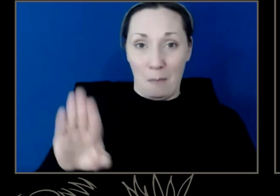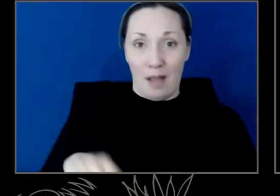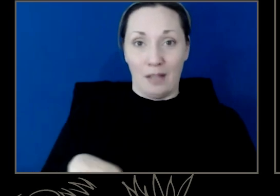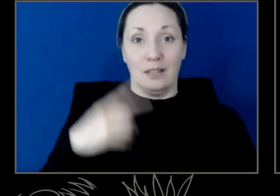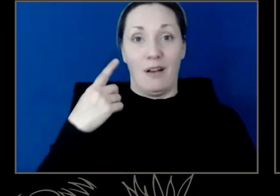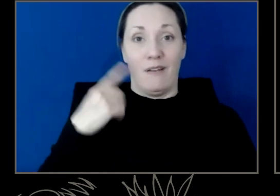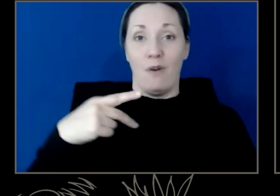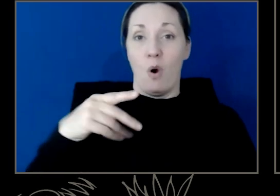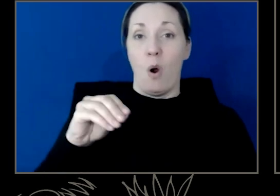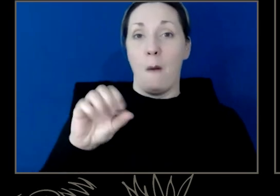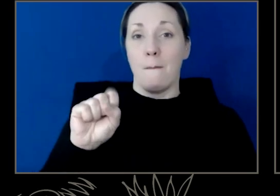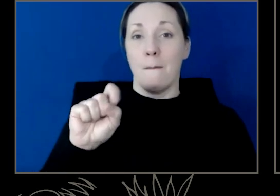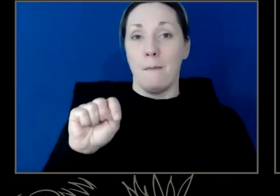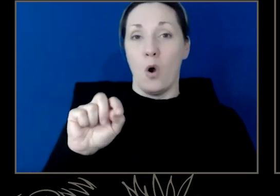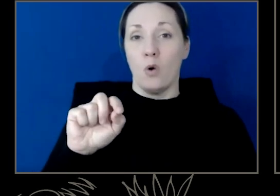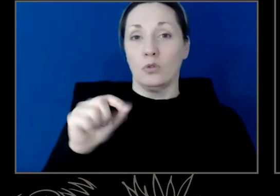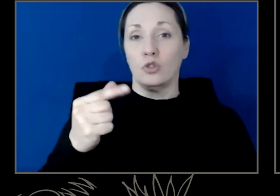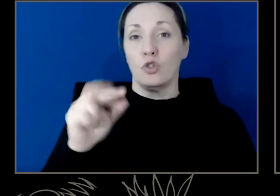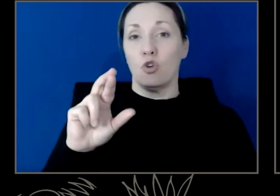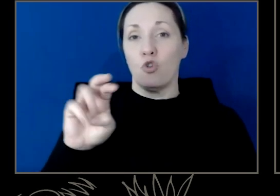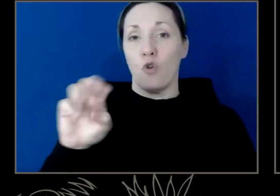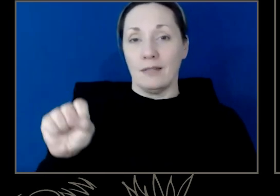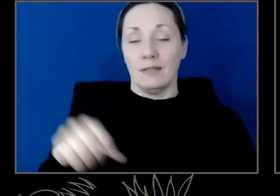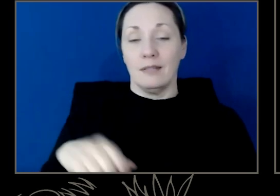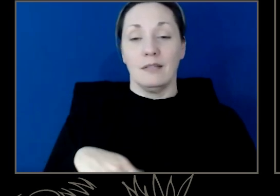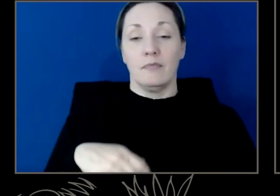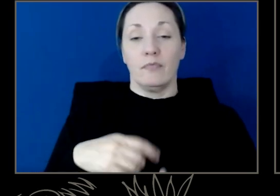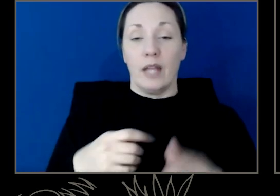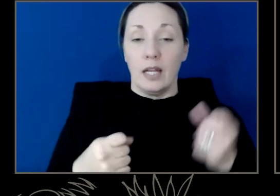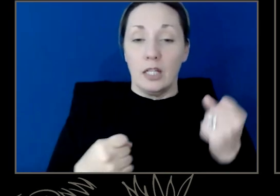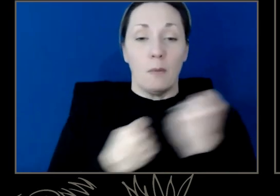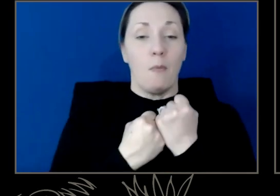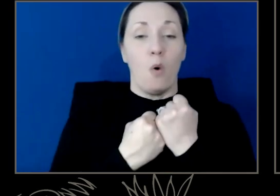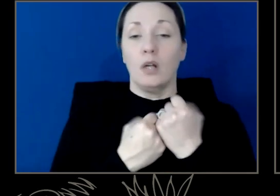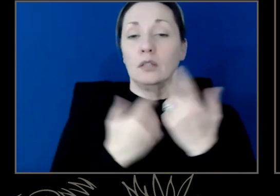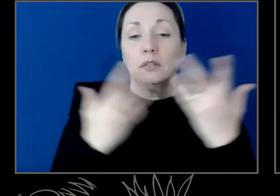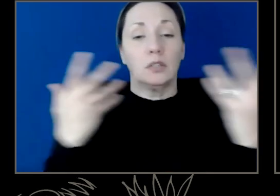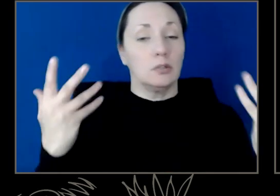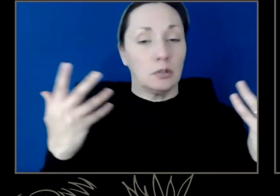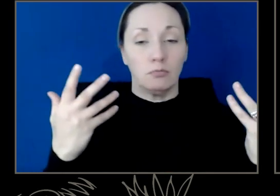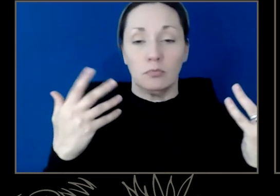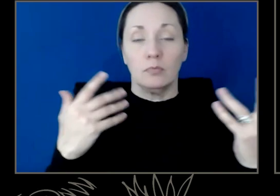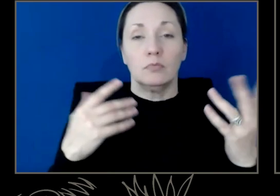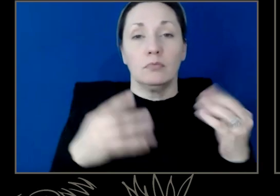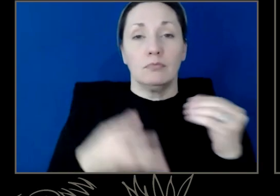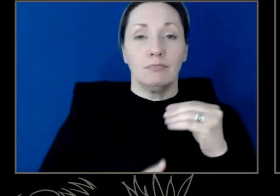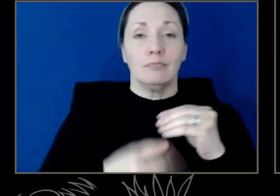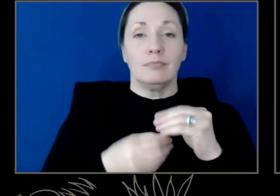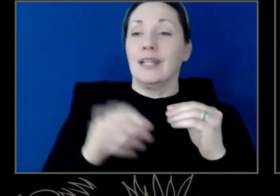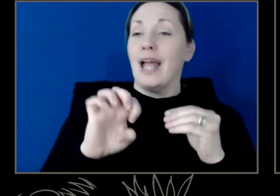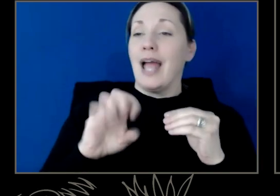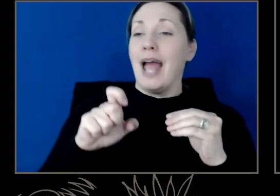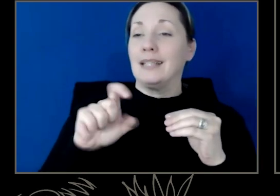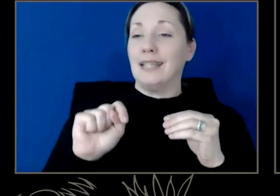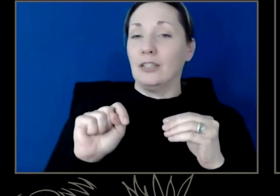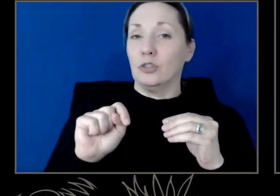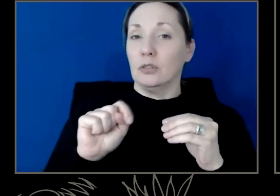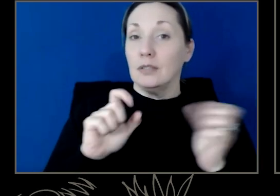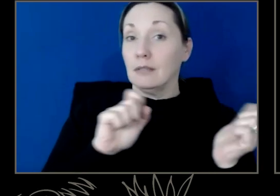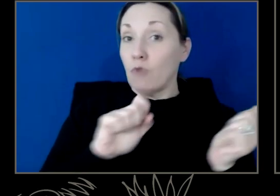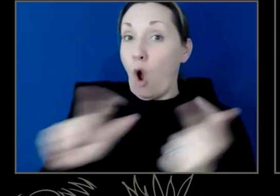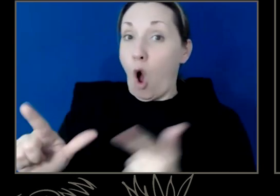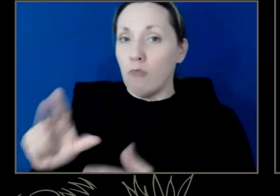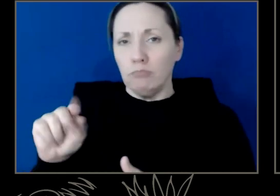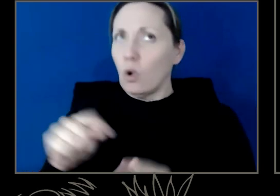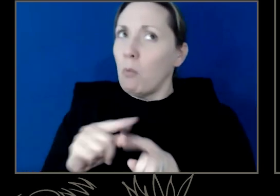Postgres. And it supports extensions, not all of them, but a fair amount. The